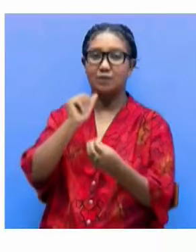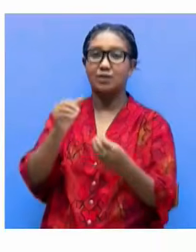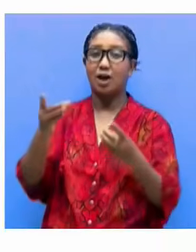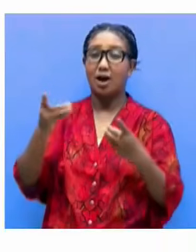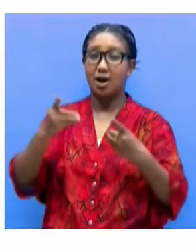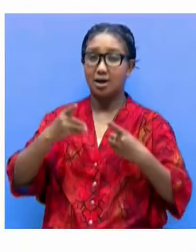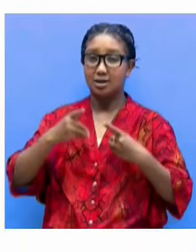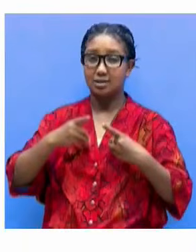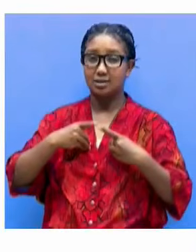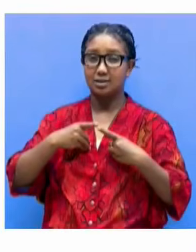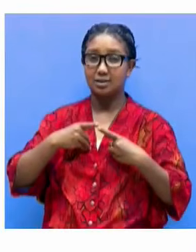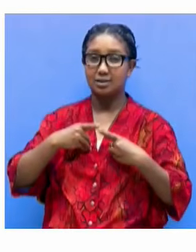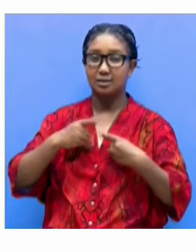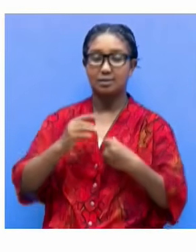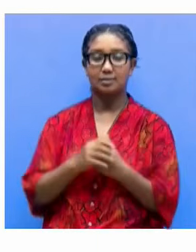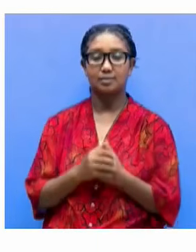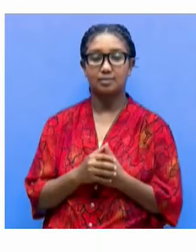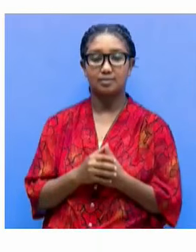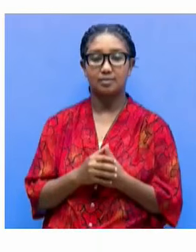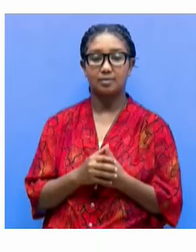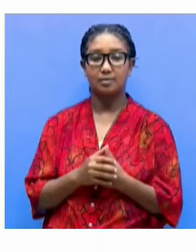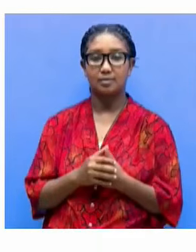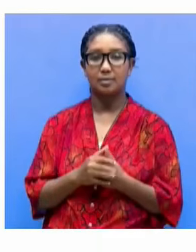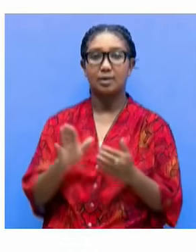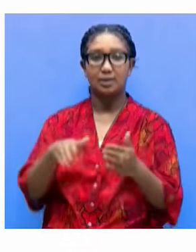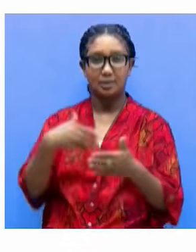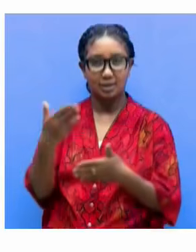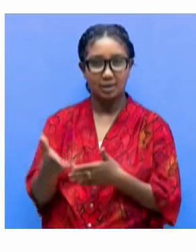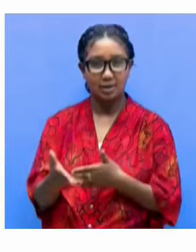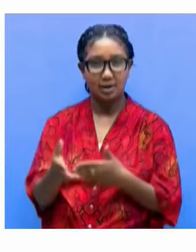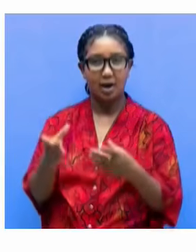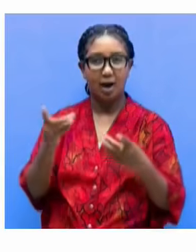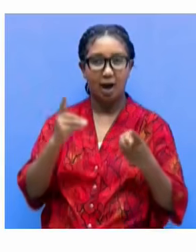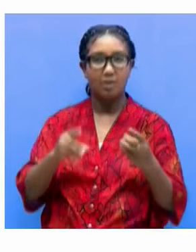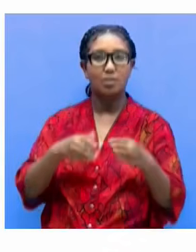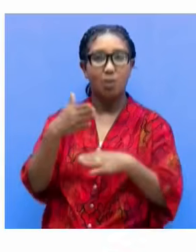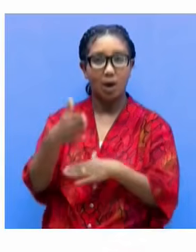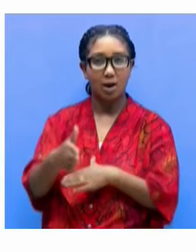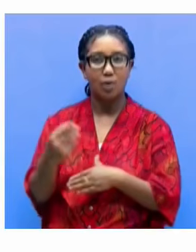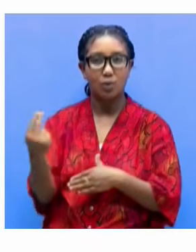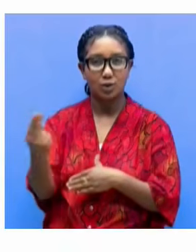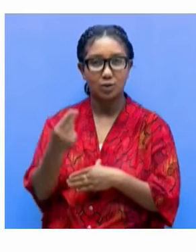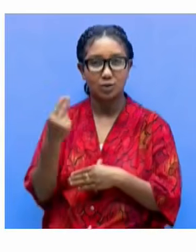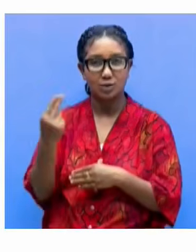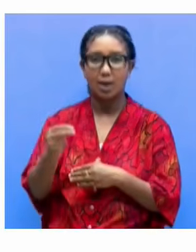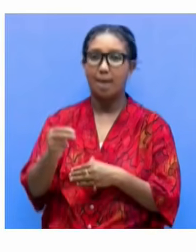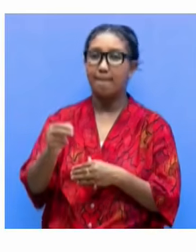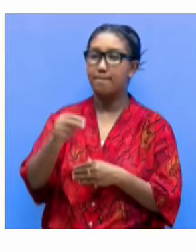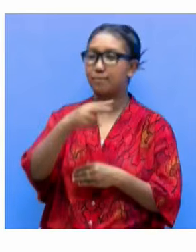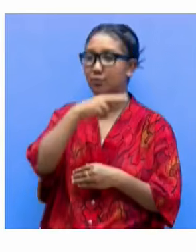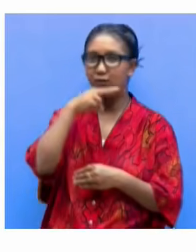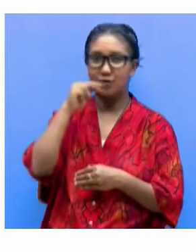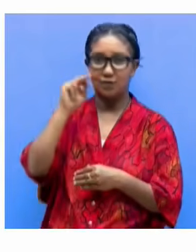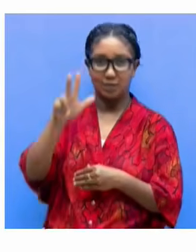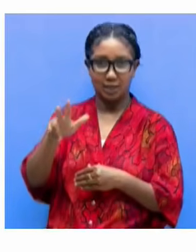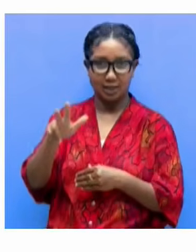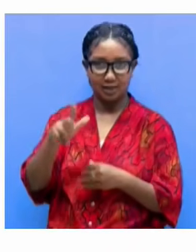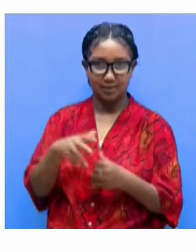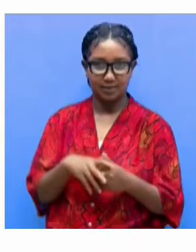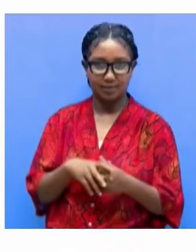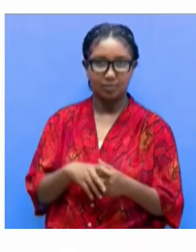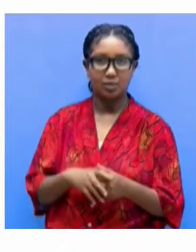she had, yeah? Then, after had, we use past participle, which